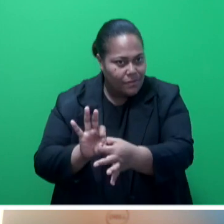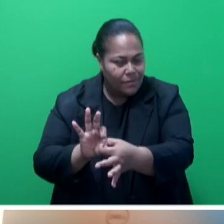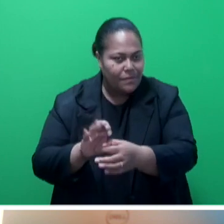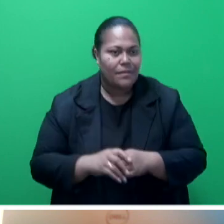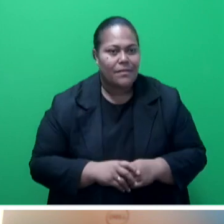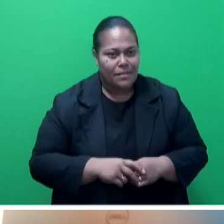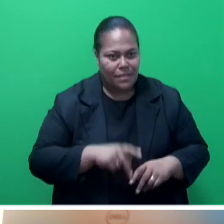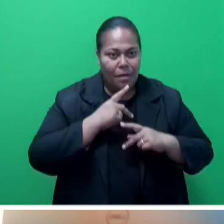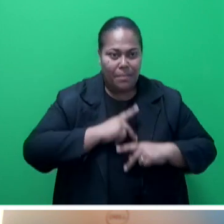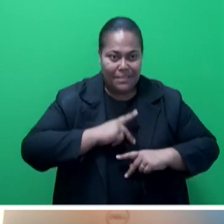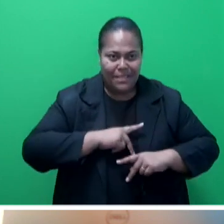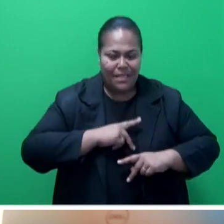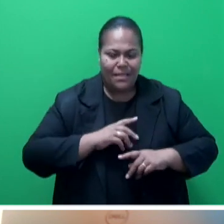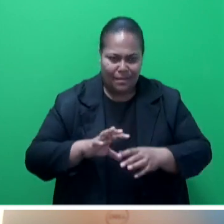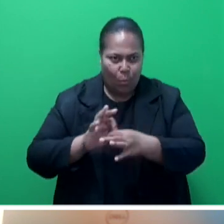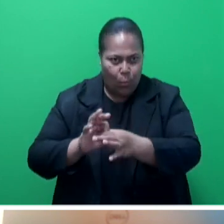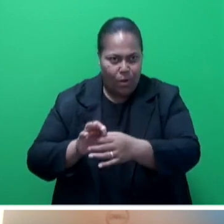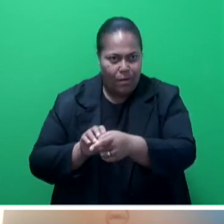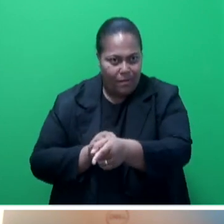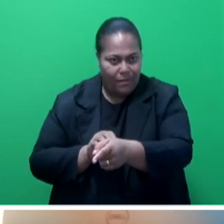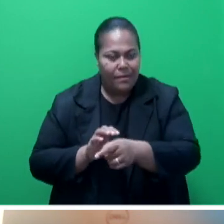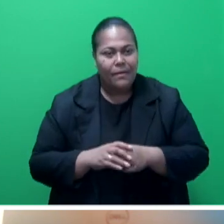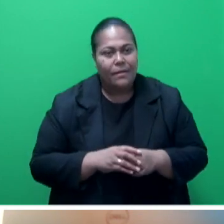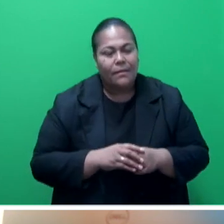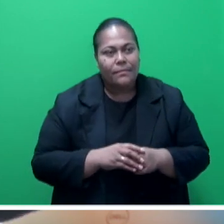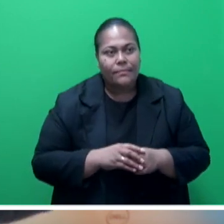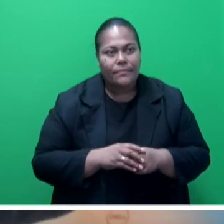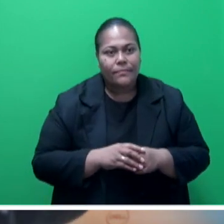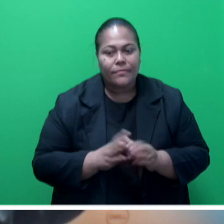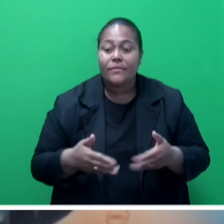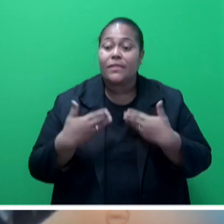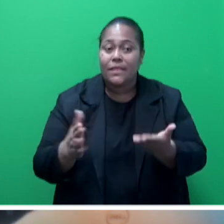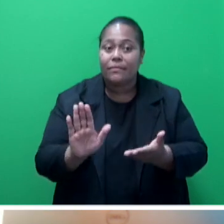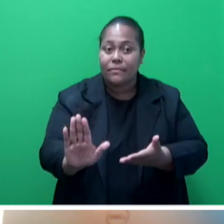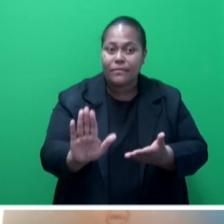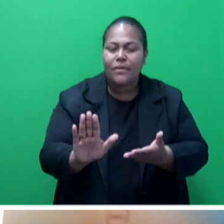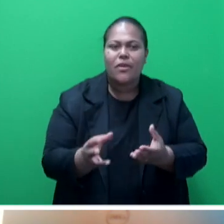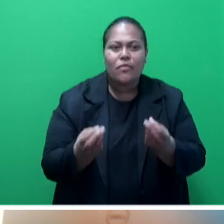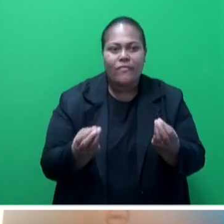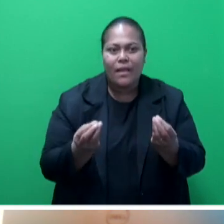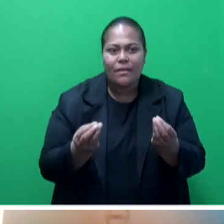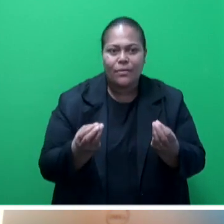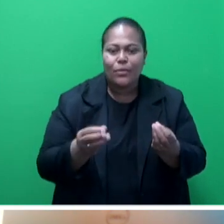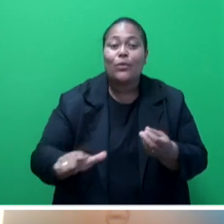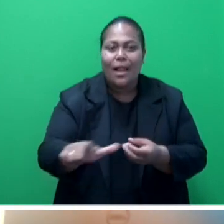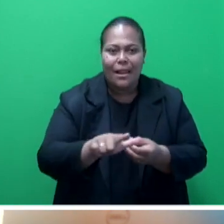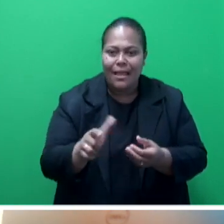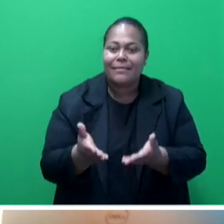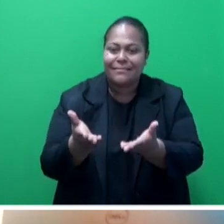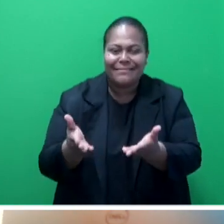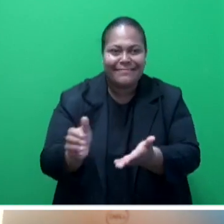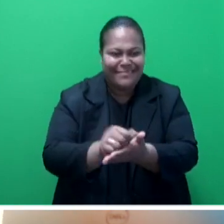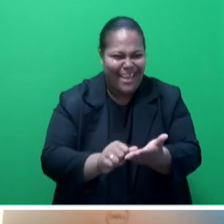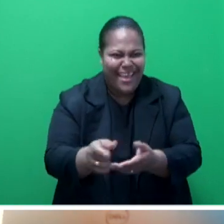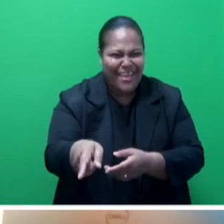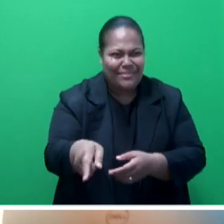Property Securities Act. It essentially gives additional asset value to the land it is assigned. So even people